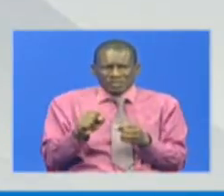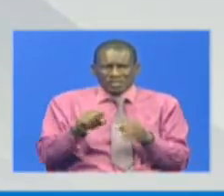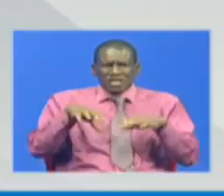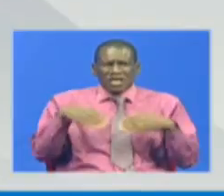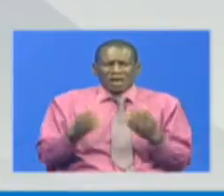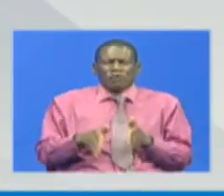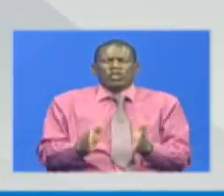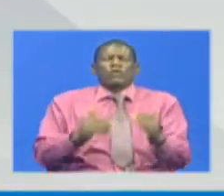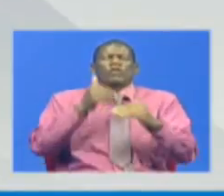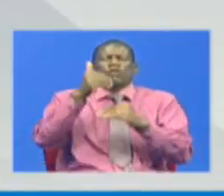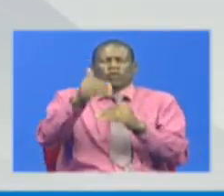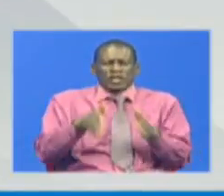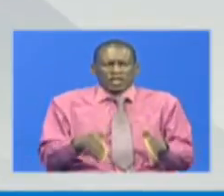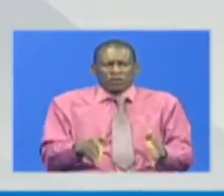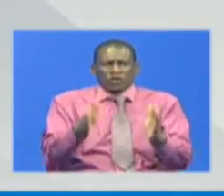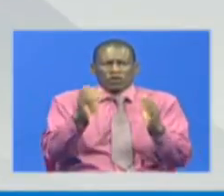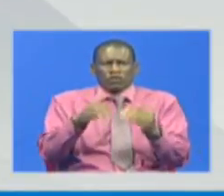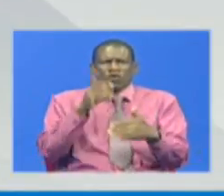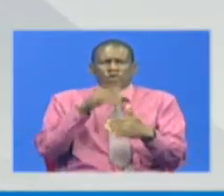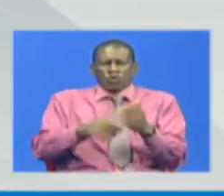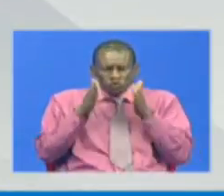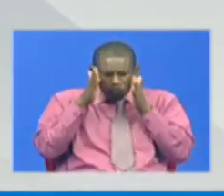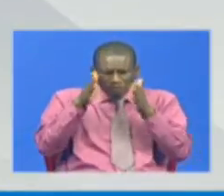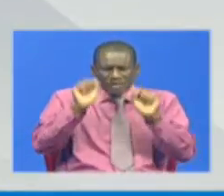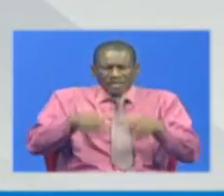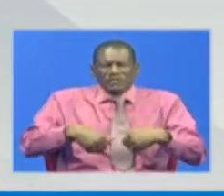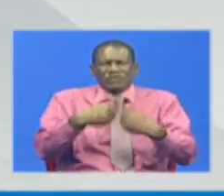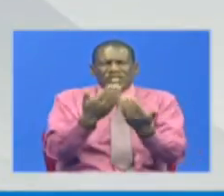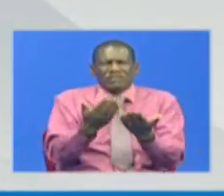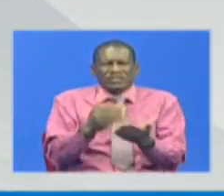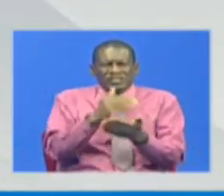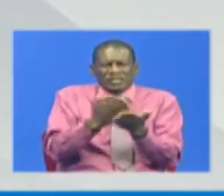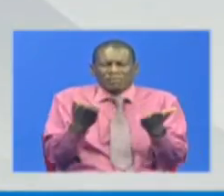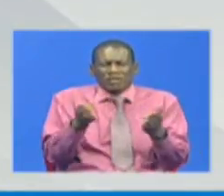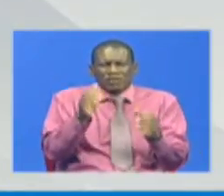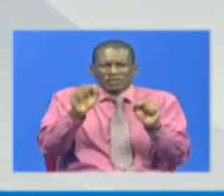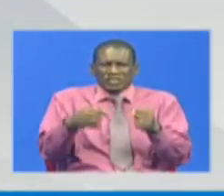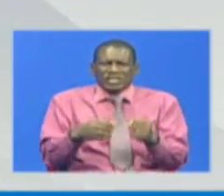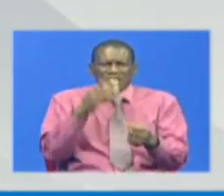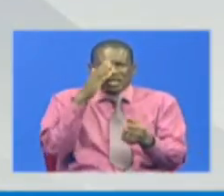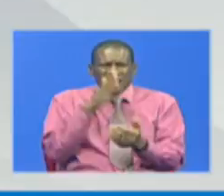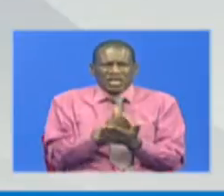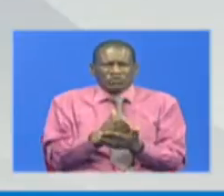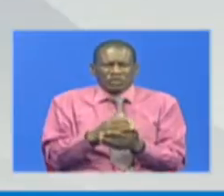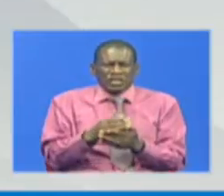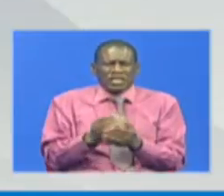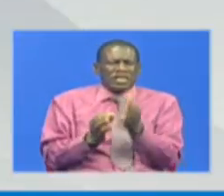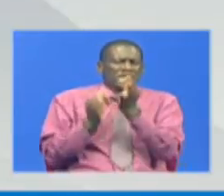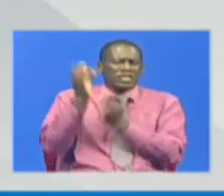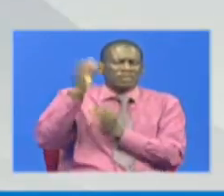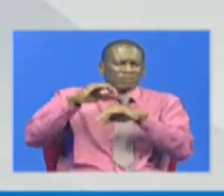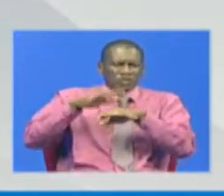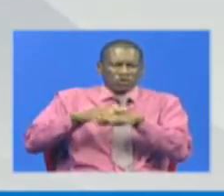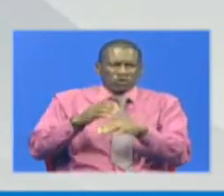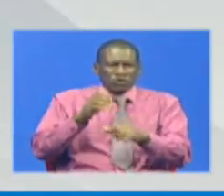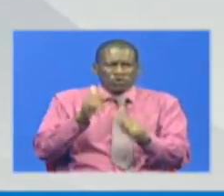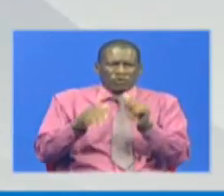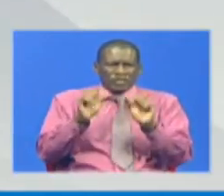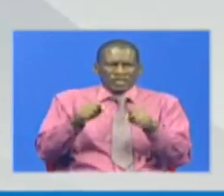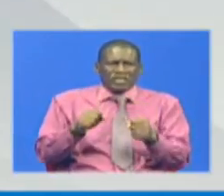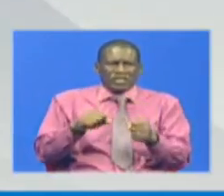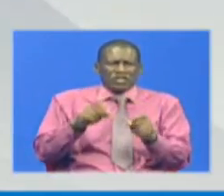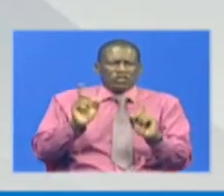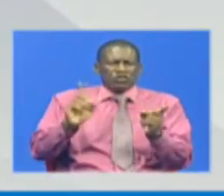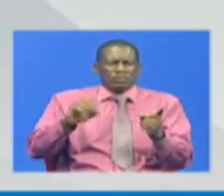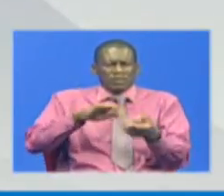way forward in terms of support? What commitment are you giving, something tangible that they can actually hang on to, that it does not become another case